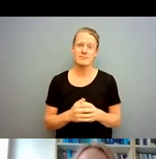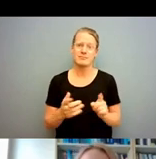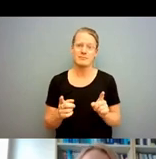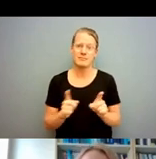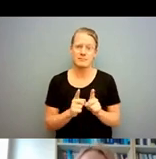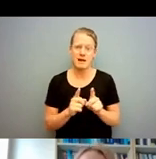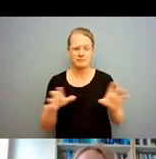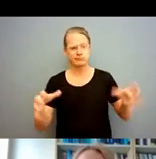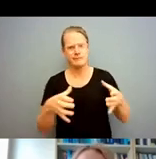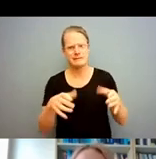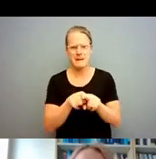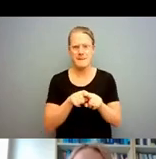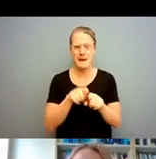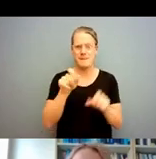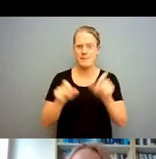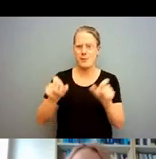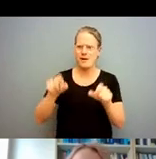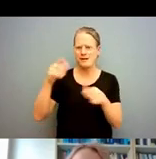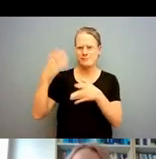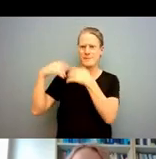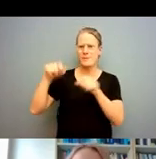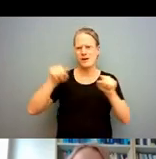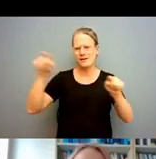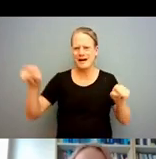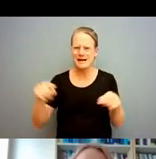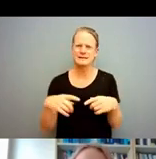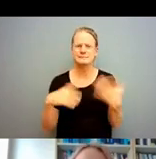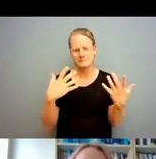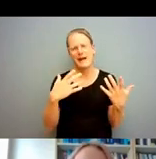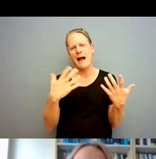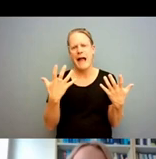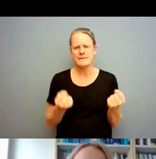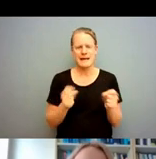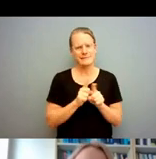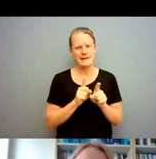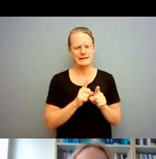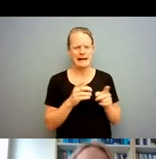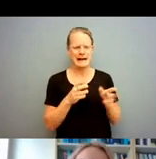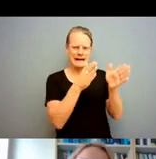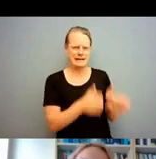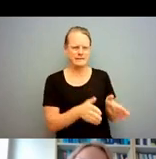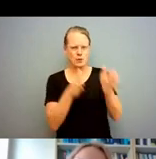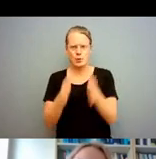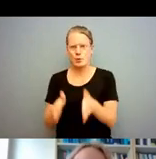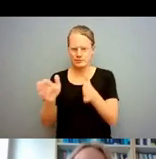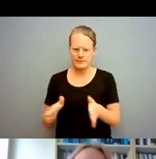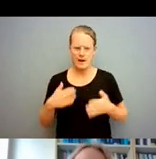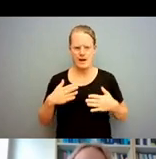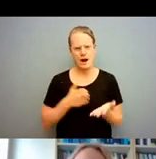that Indigenous peoples don't have individual rights, but that the collective rights are important. And that is